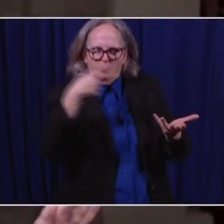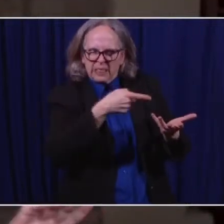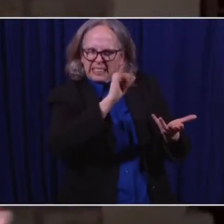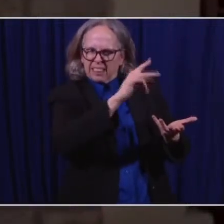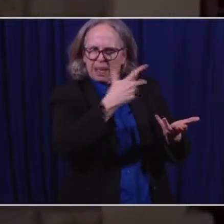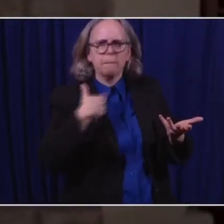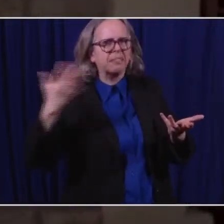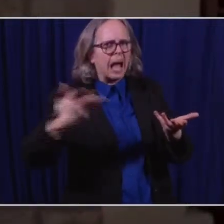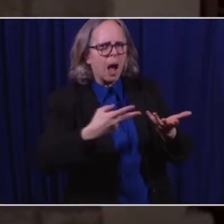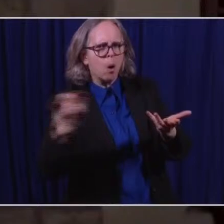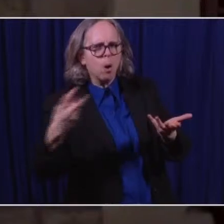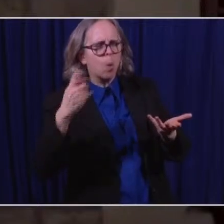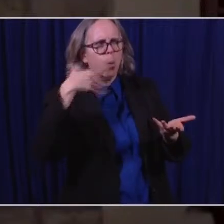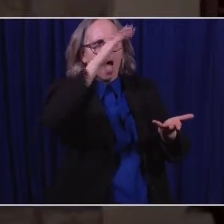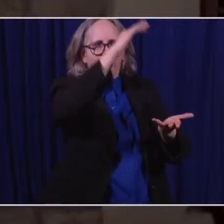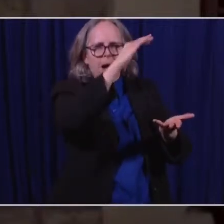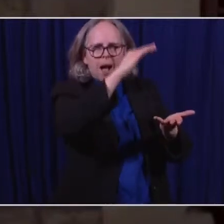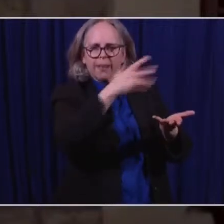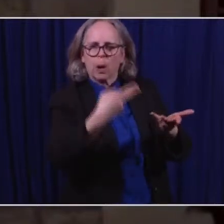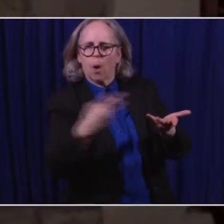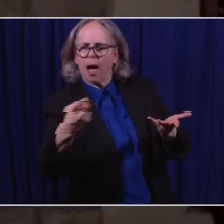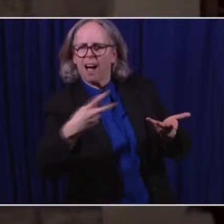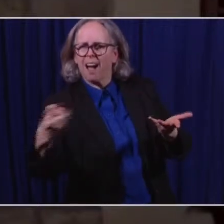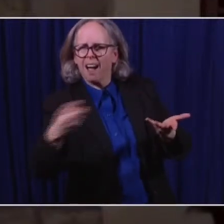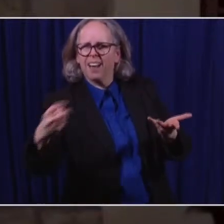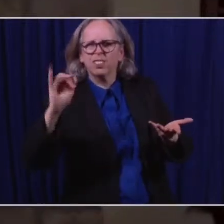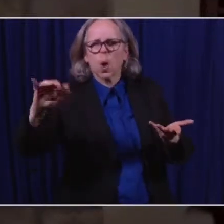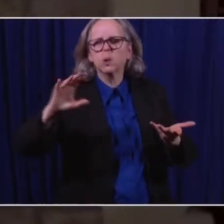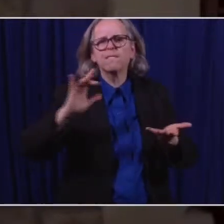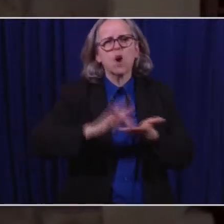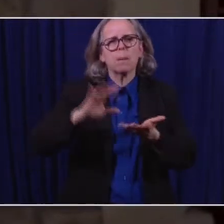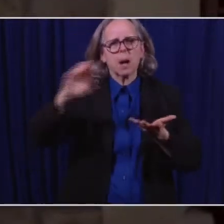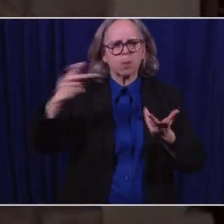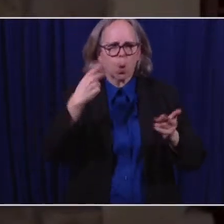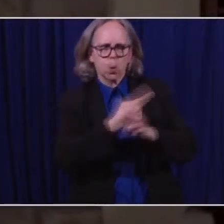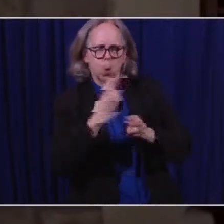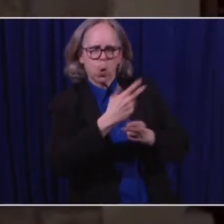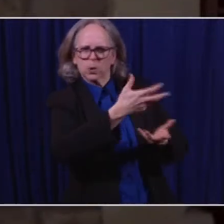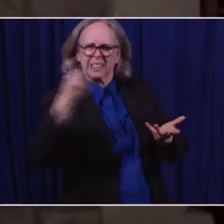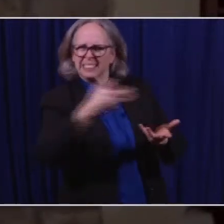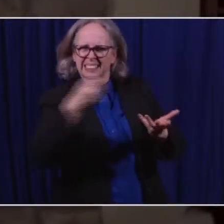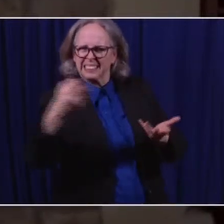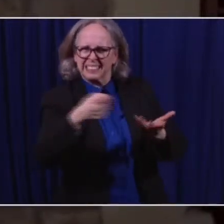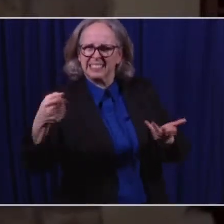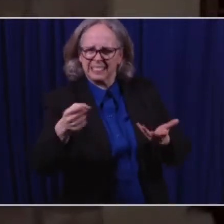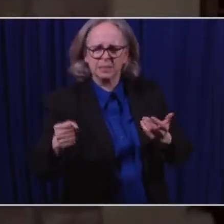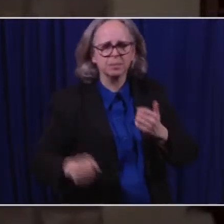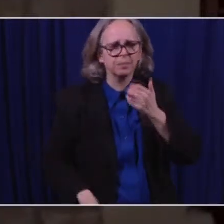us, but it does not count towards the vaccination. So,